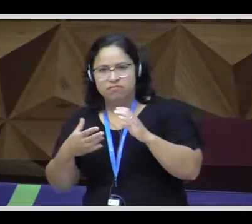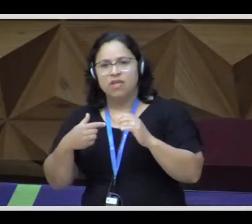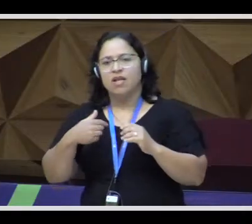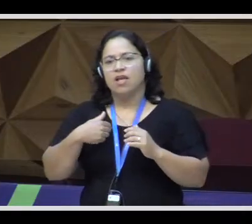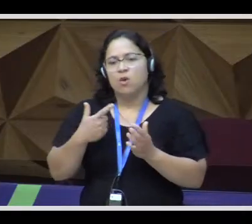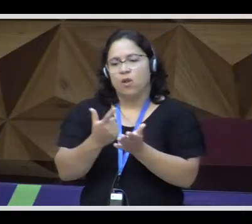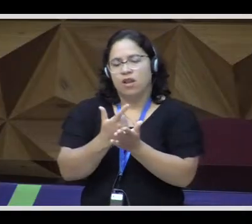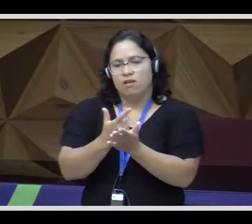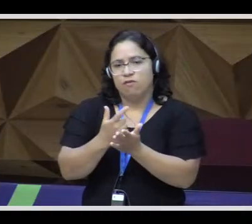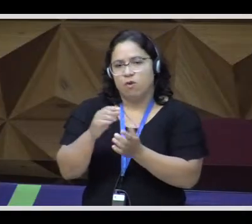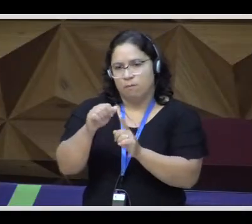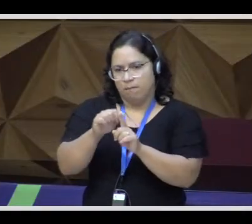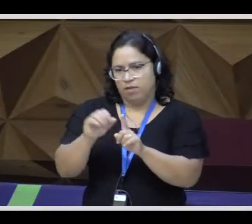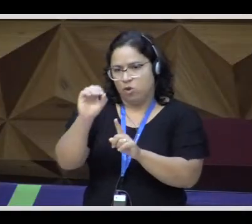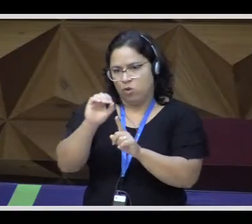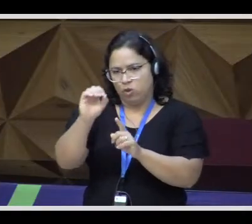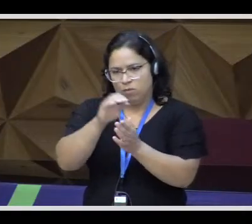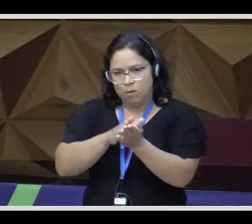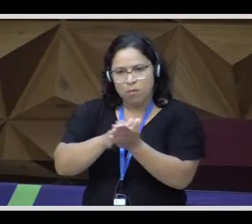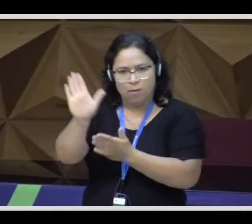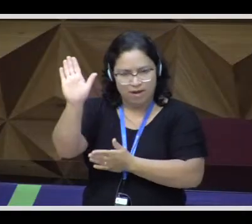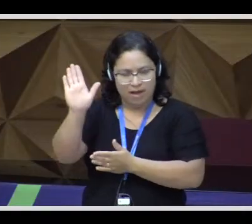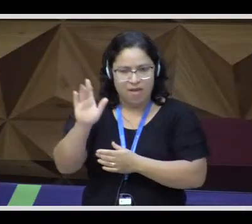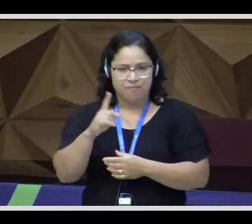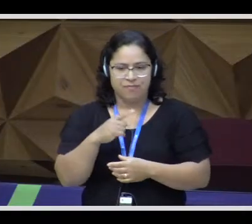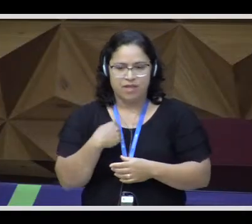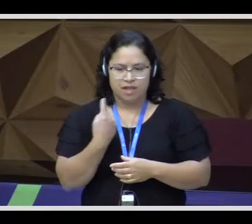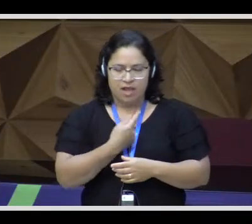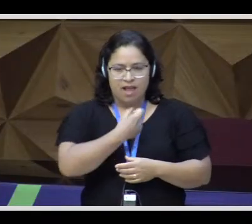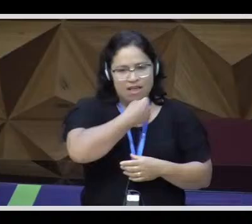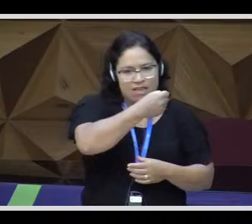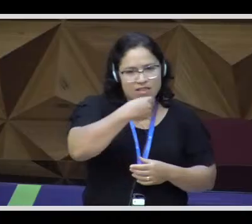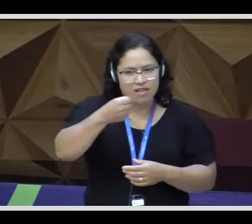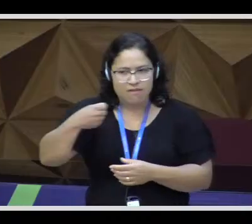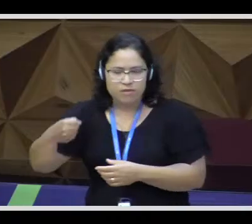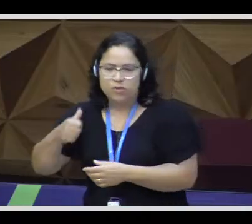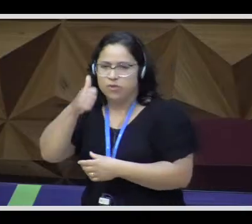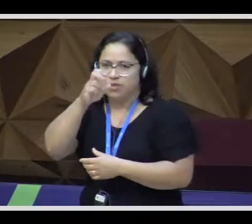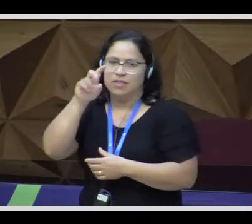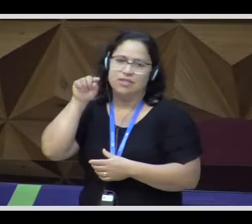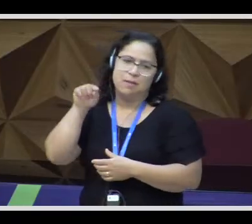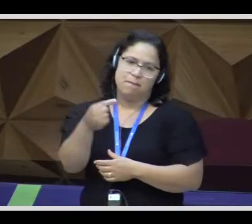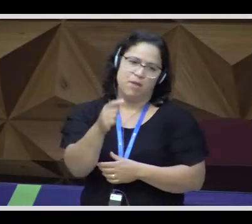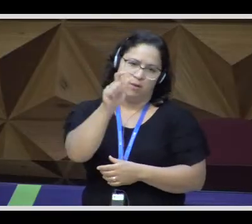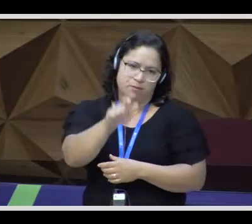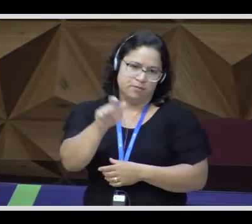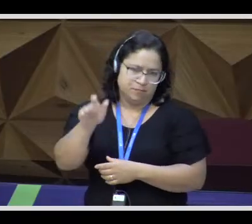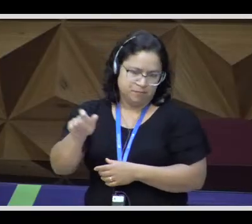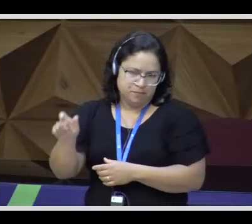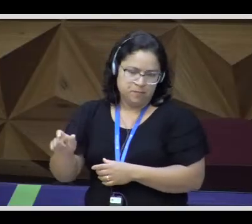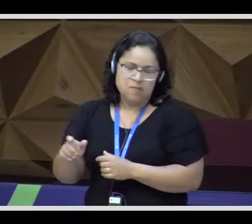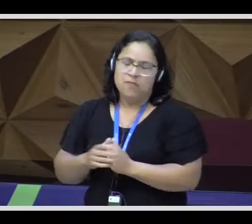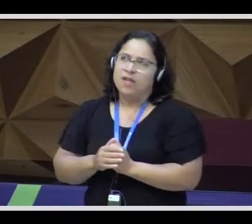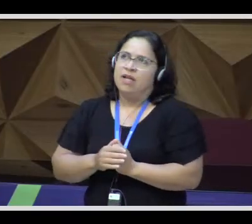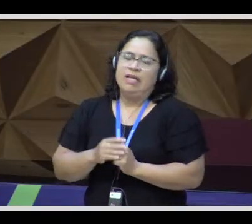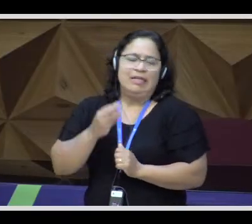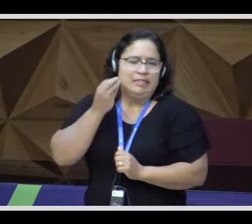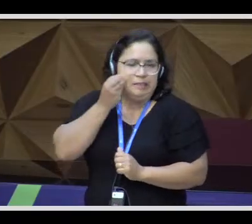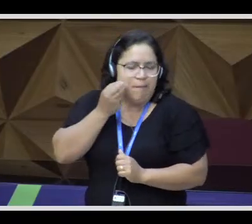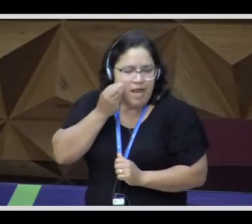We interviewed like 15,000 Brazilians. We run lots of experiments on them in order